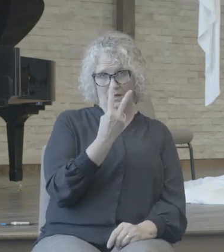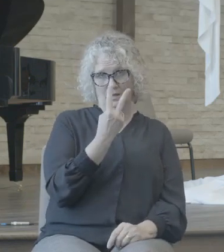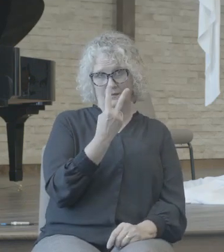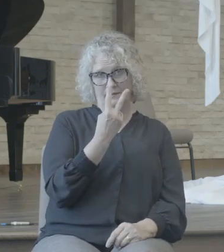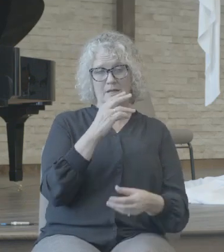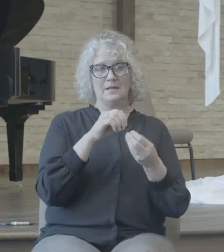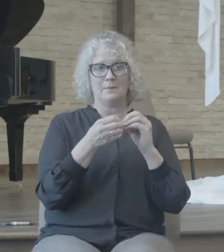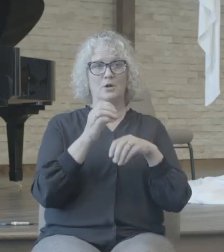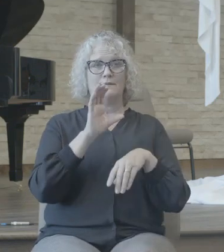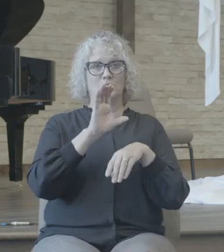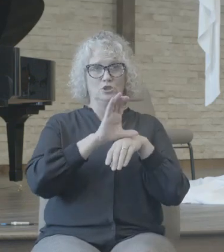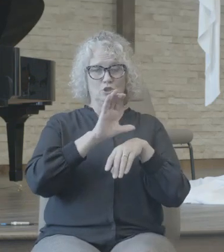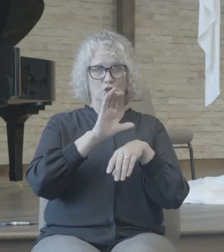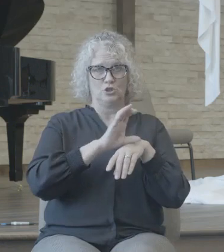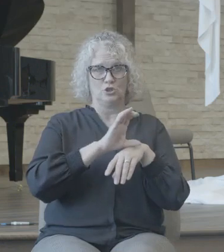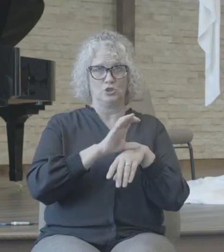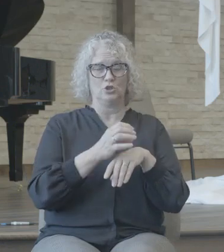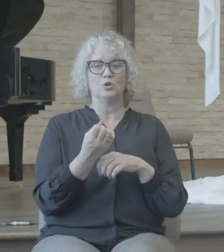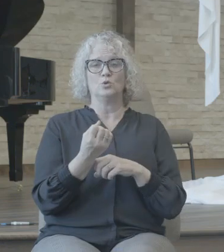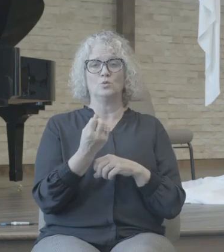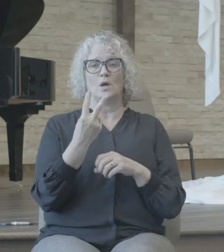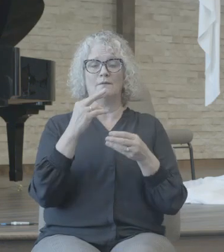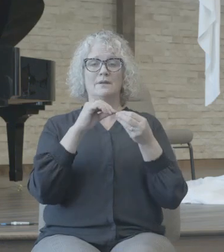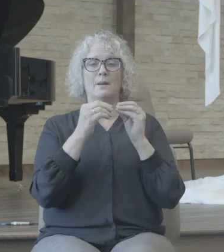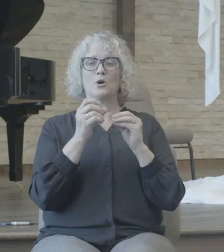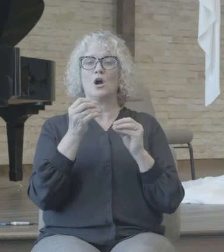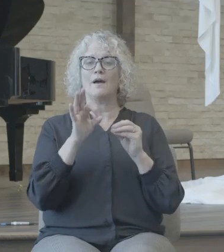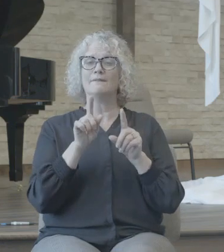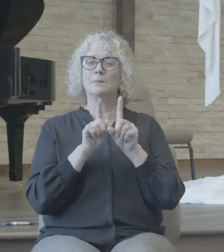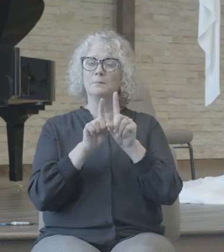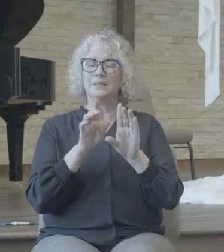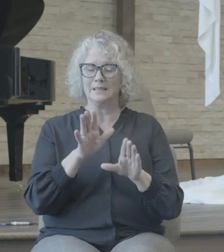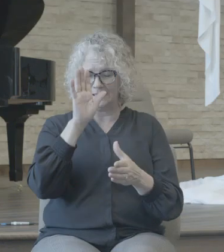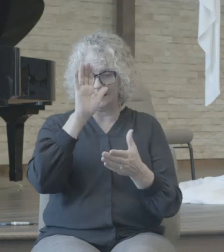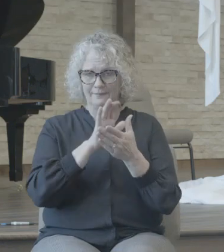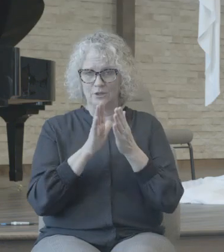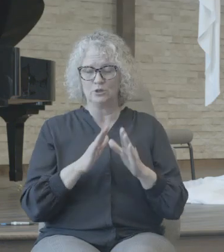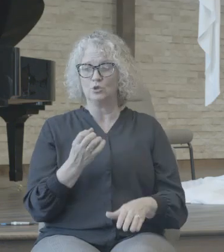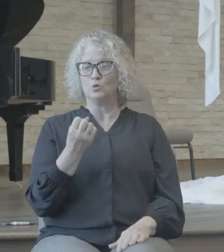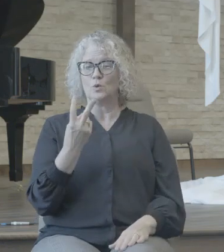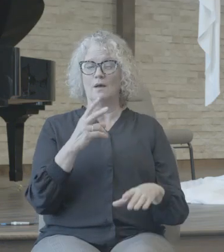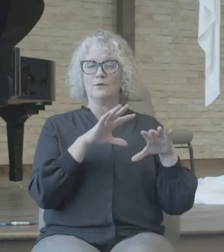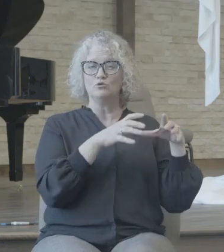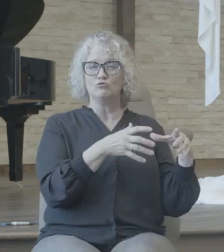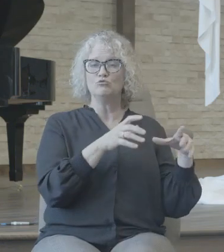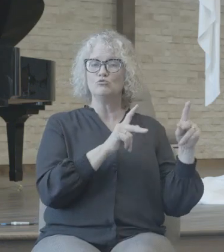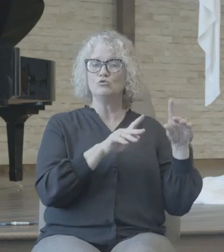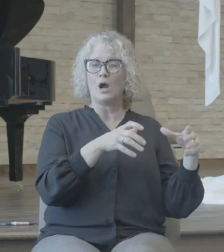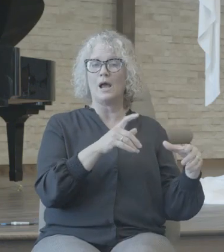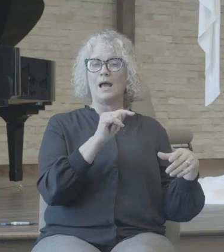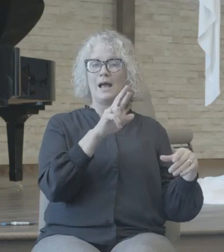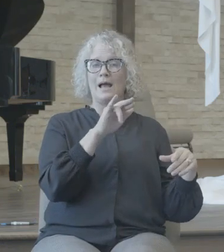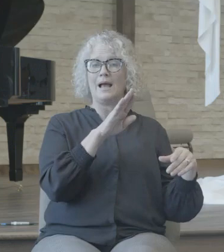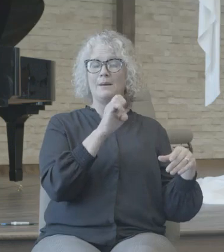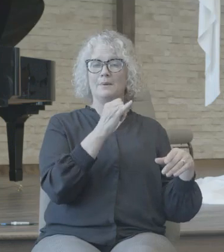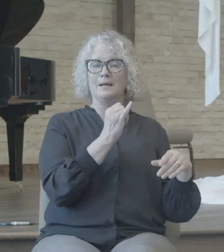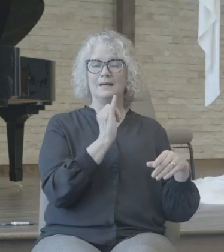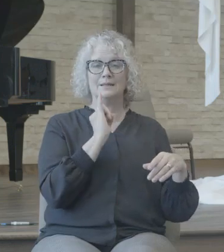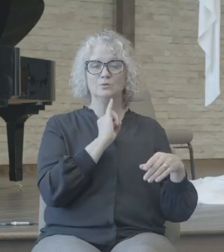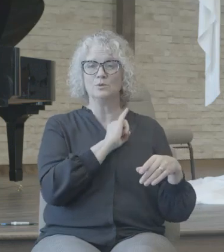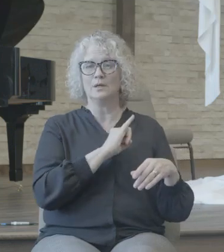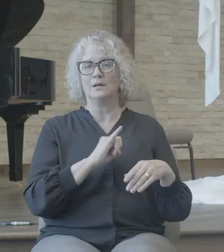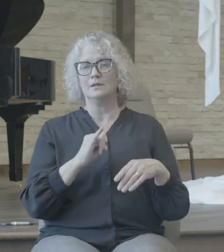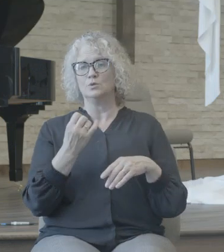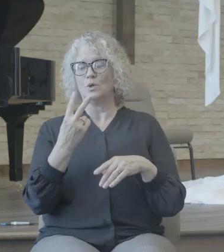church. 12 is the number of the believers. 12 tribes of Israel, 12 apostles, Old Testament,